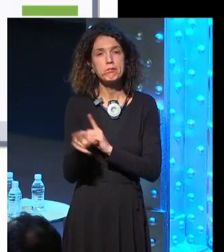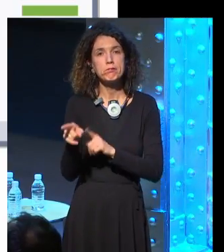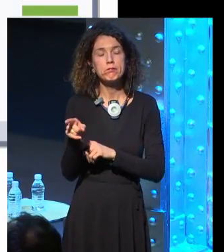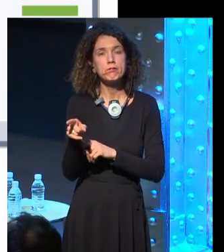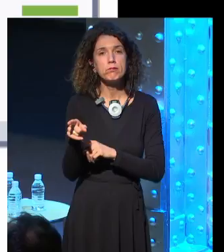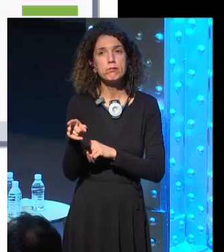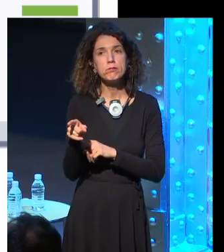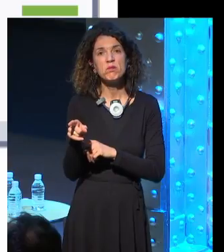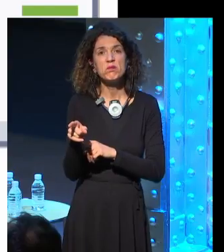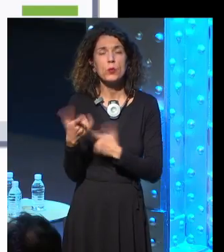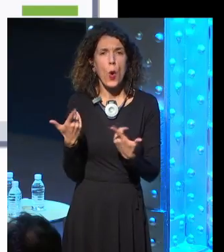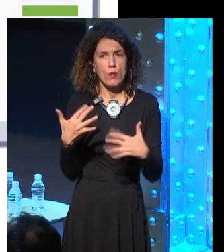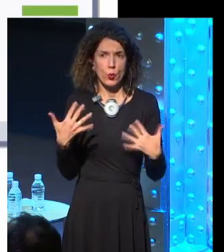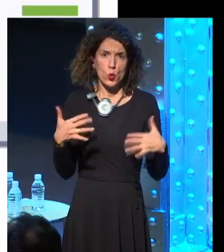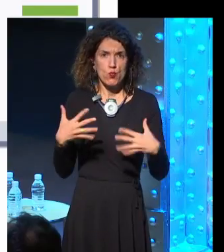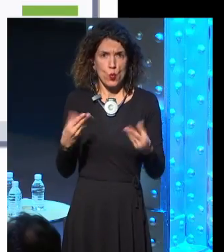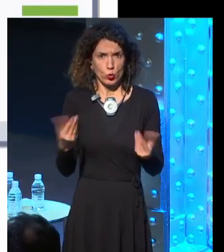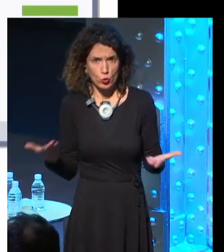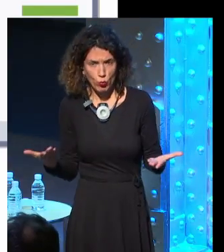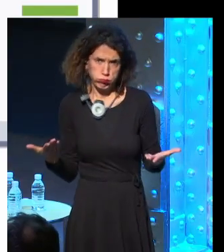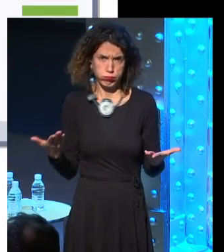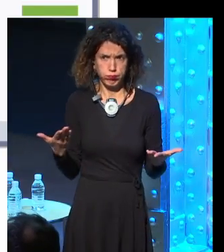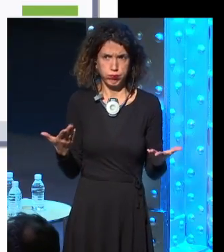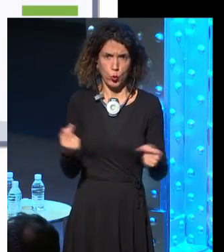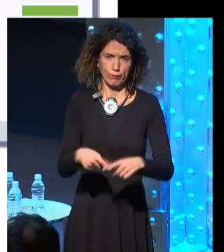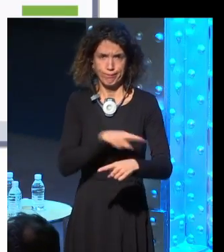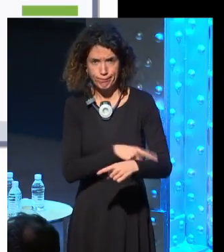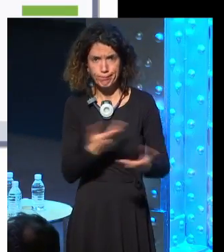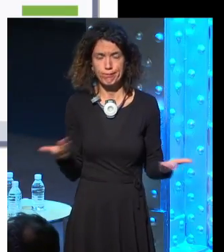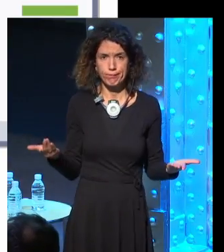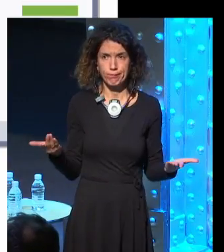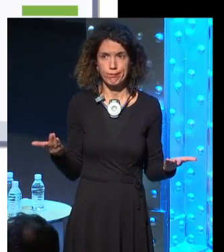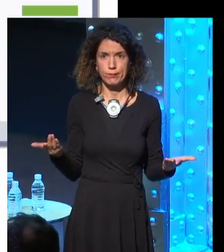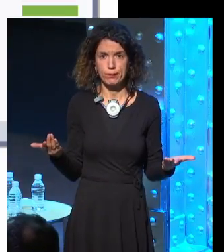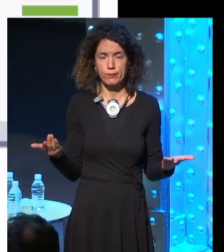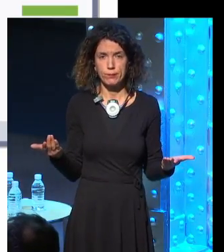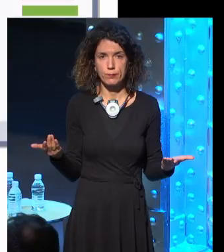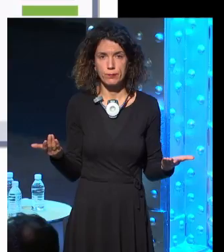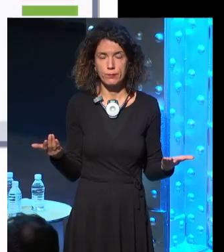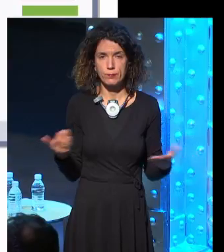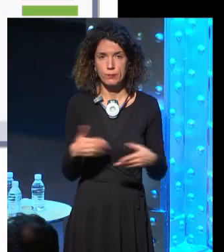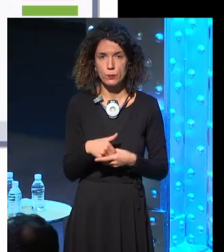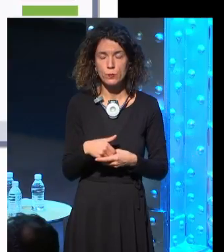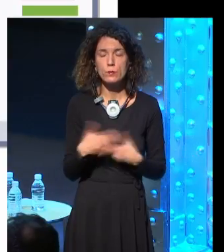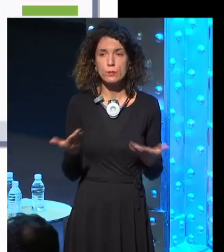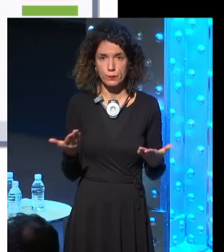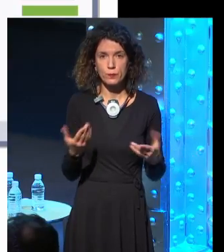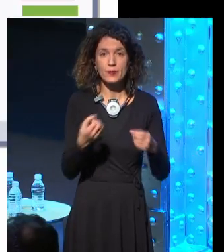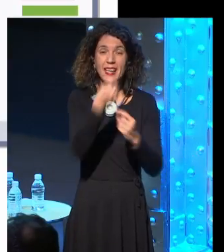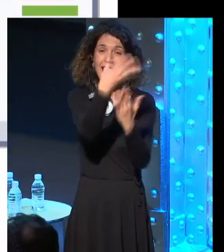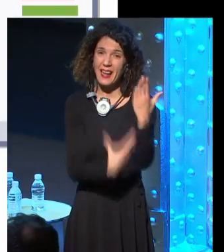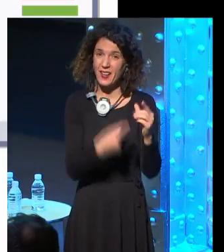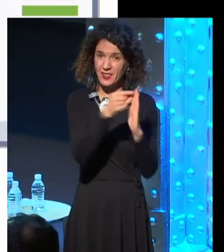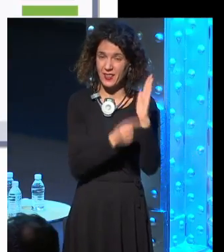rating countries in their happiness and well-being, it is very crude rankings, very